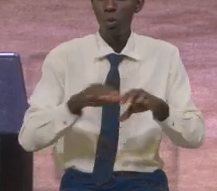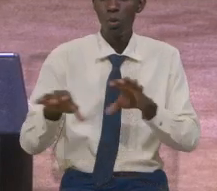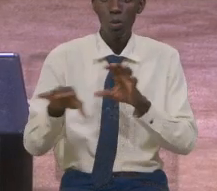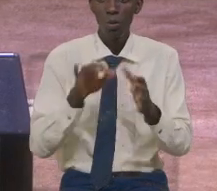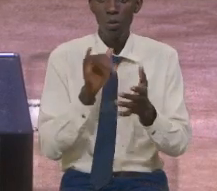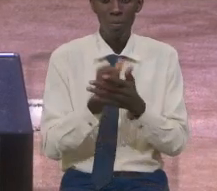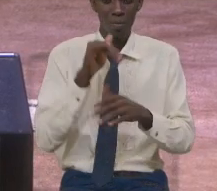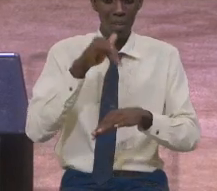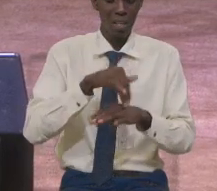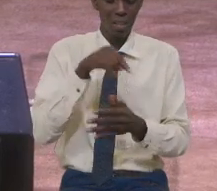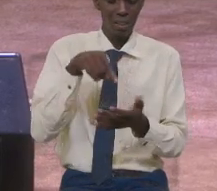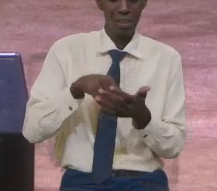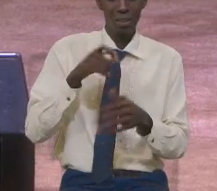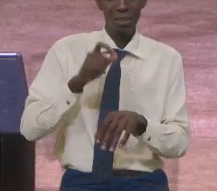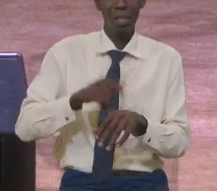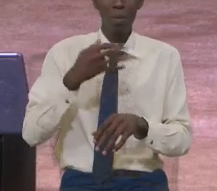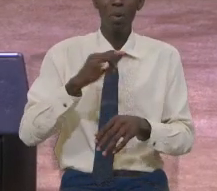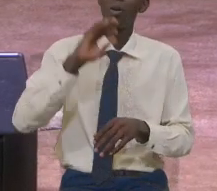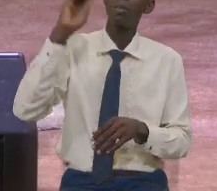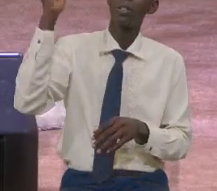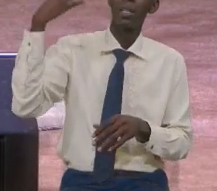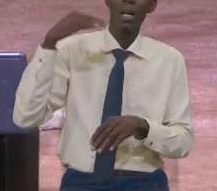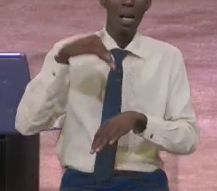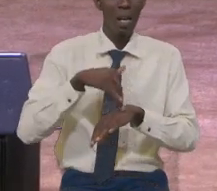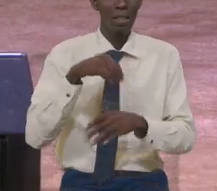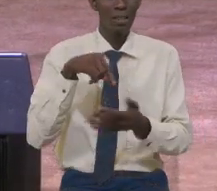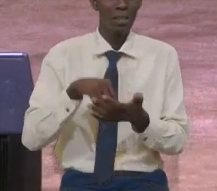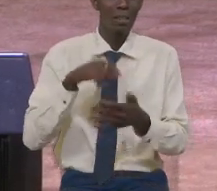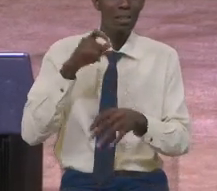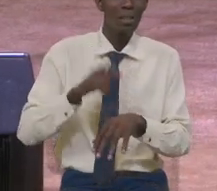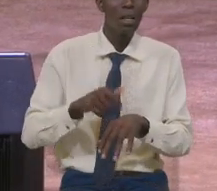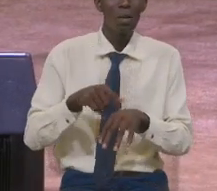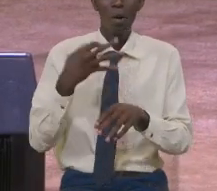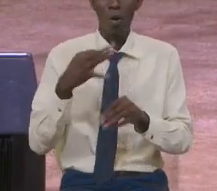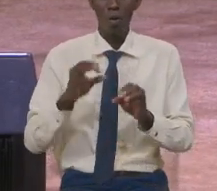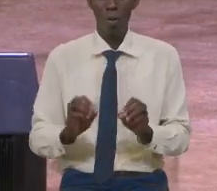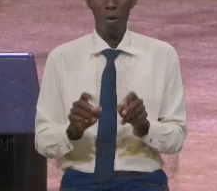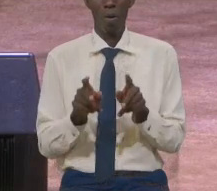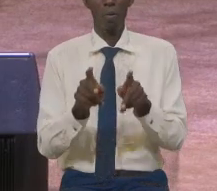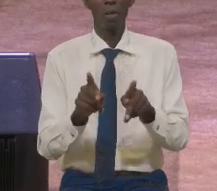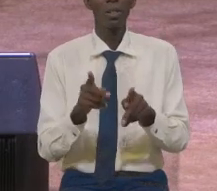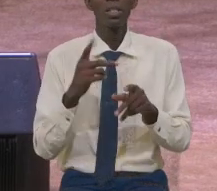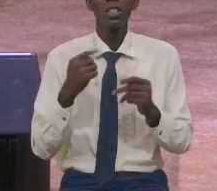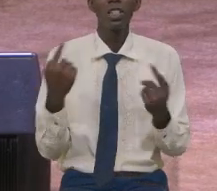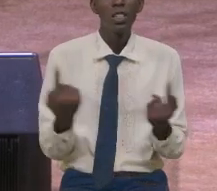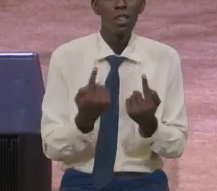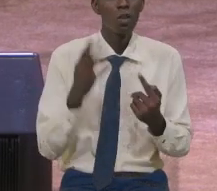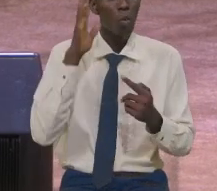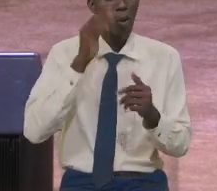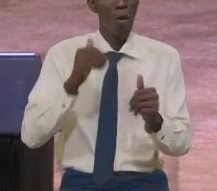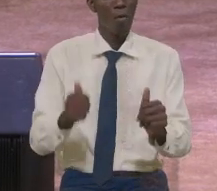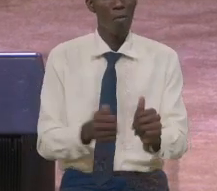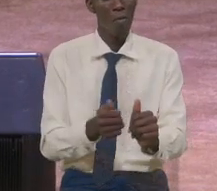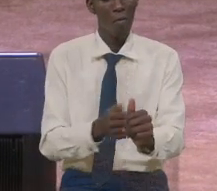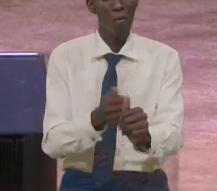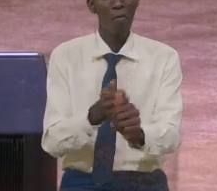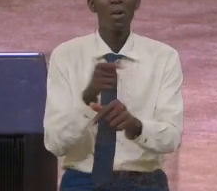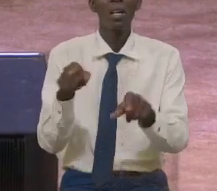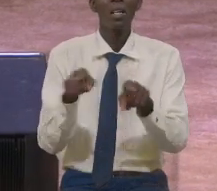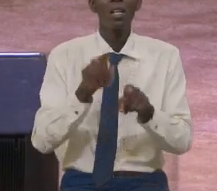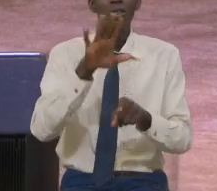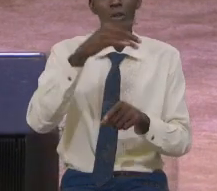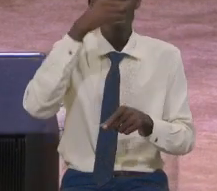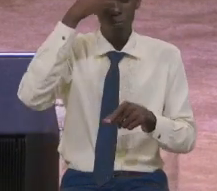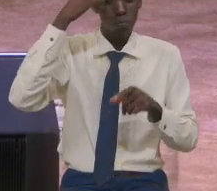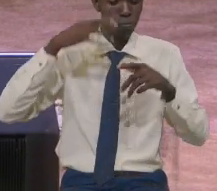this time of grace and this time of opportunity, the sin will be following after you like a shadow.